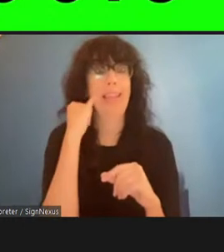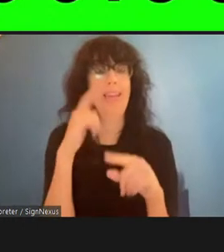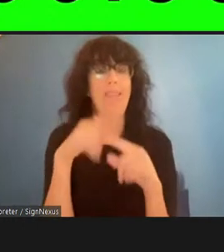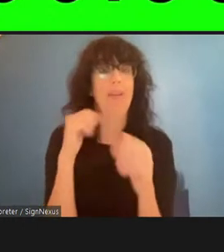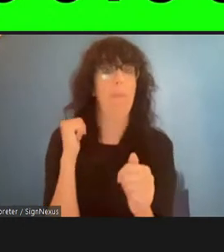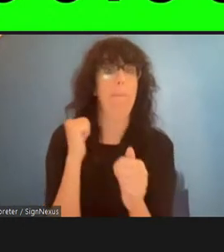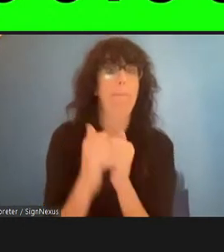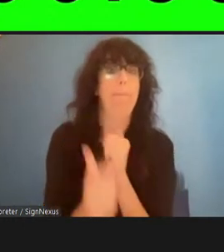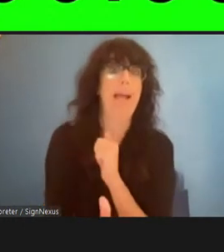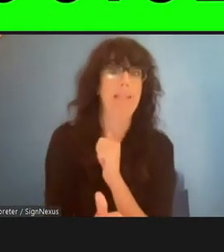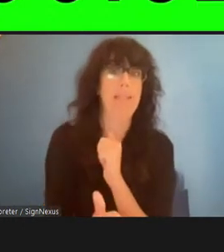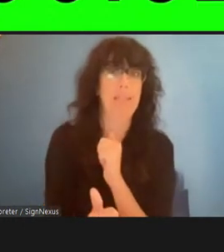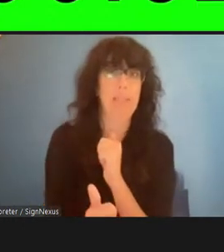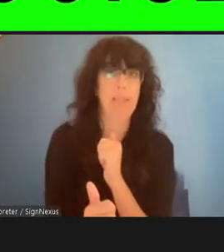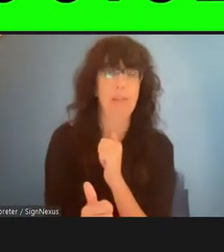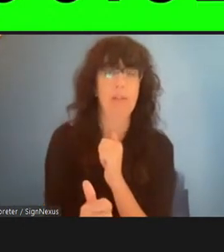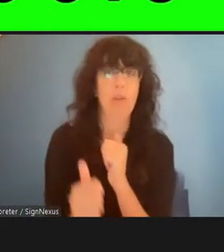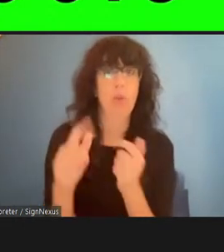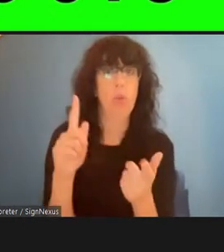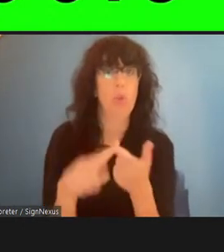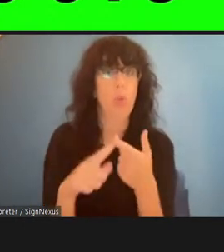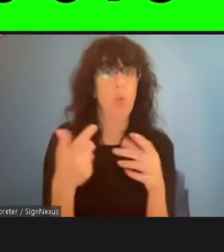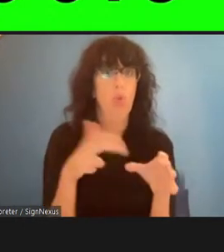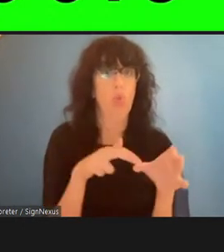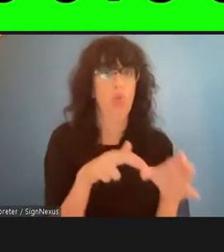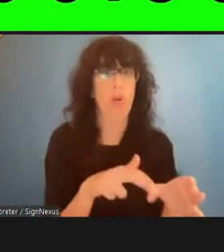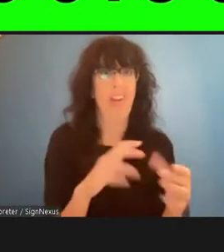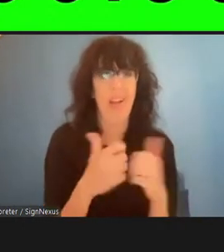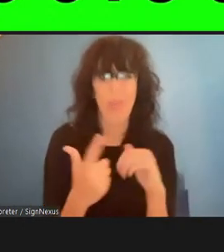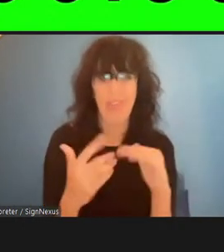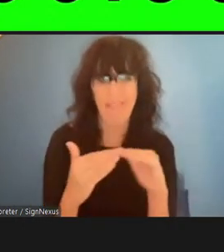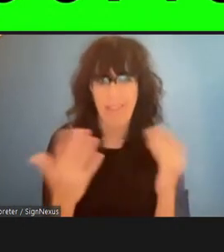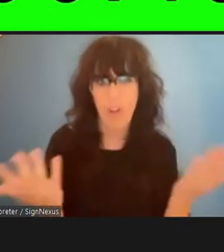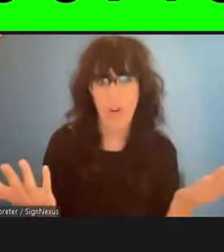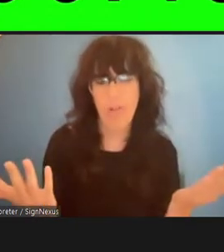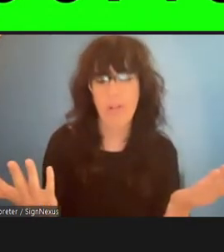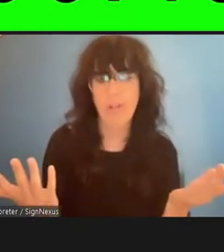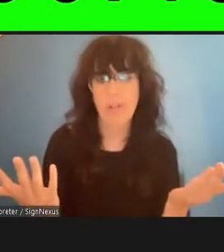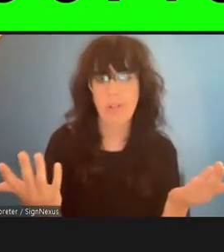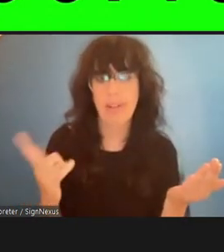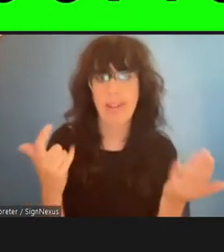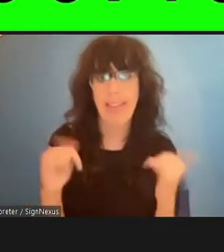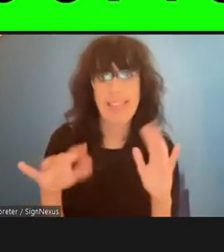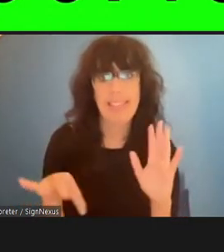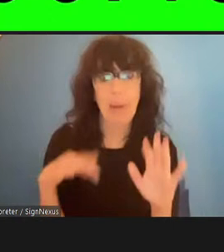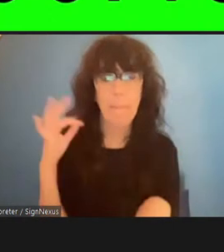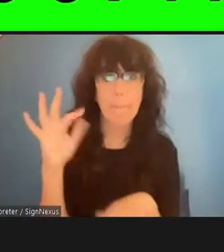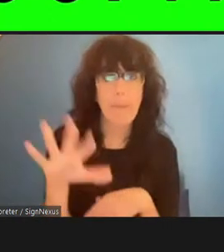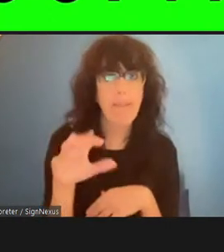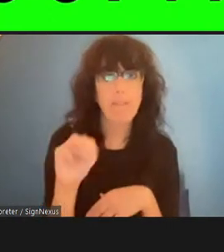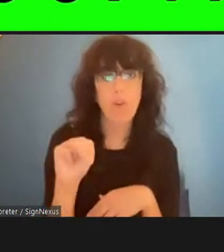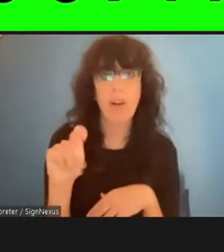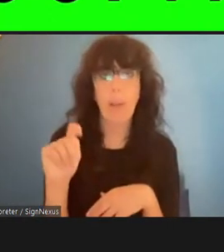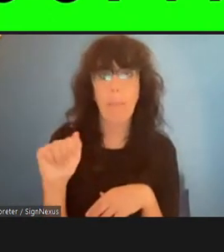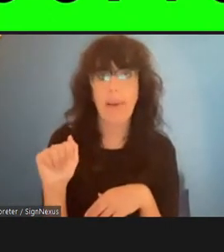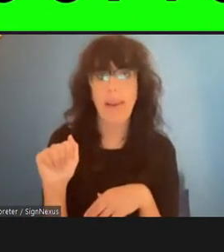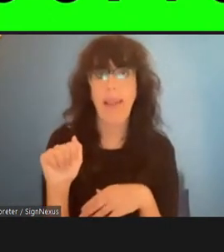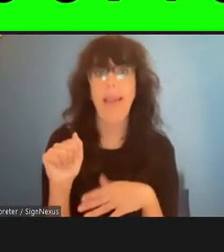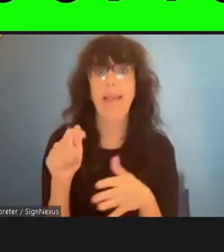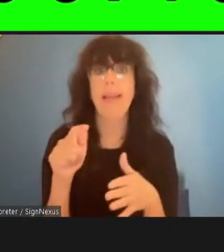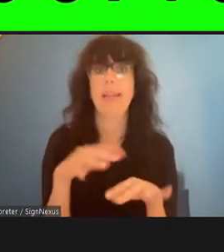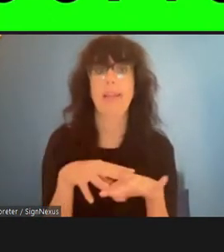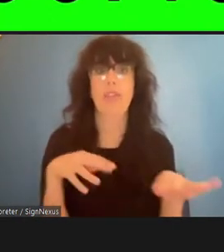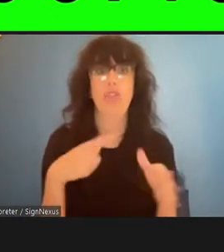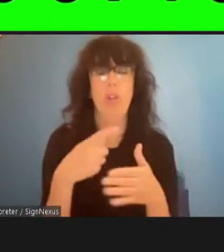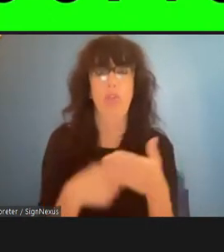on to the writers how is that fair for the writers you know they still pay for the mta uh congestion charge but then